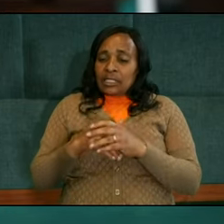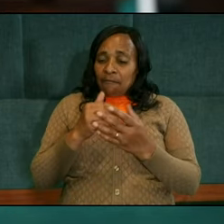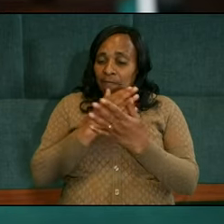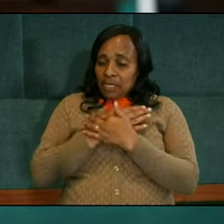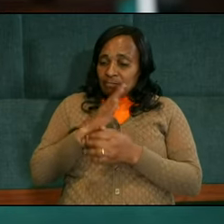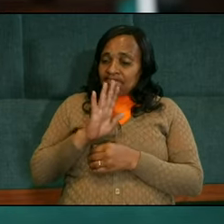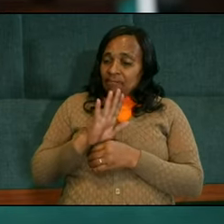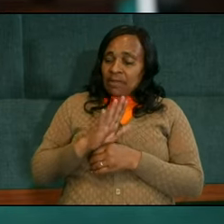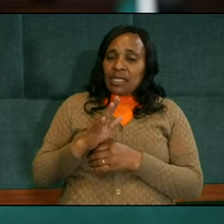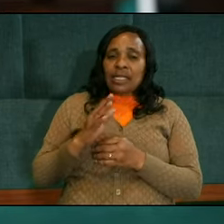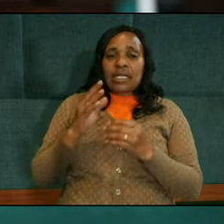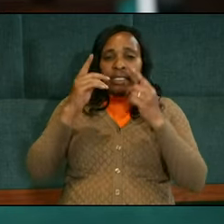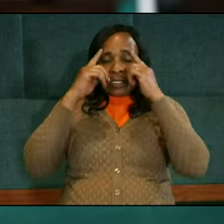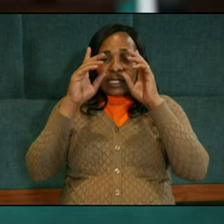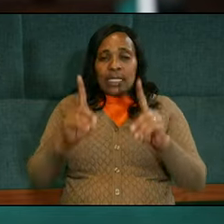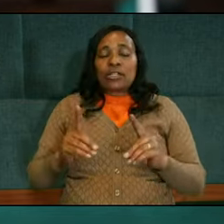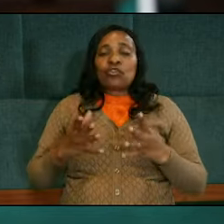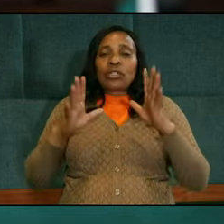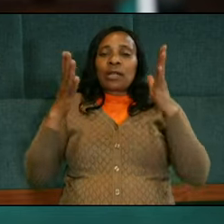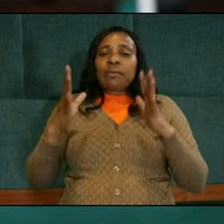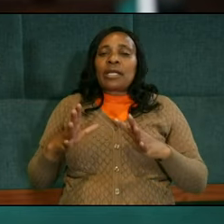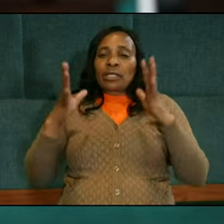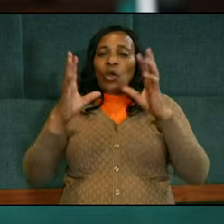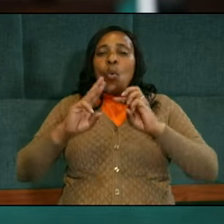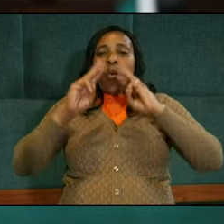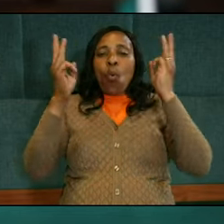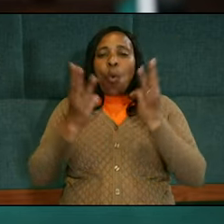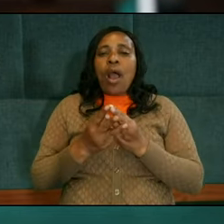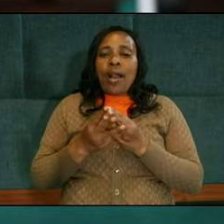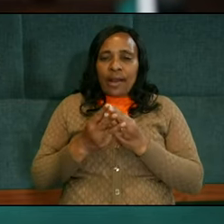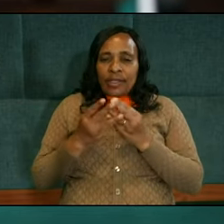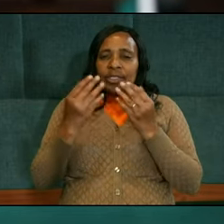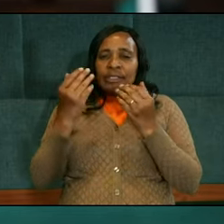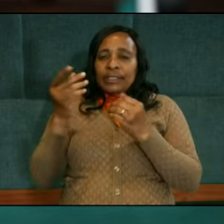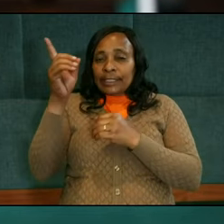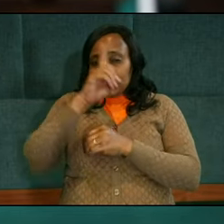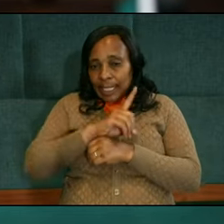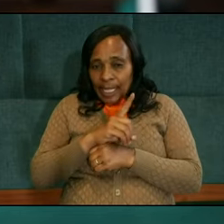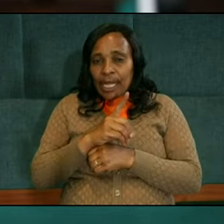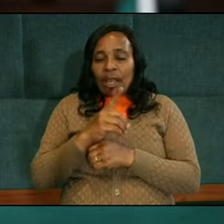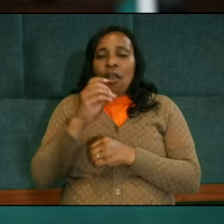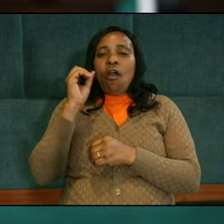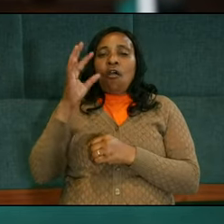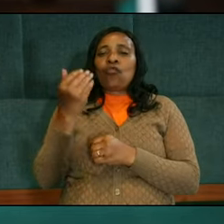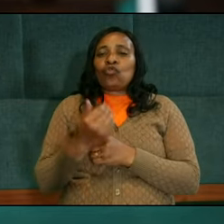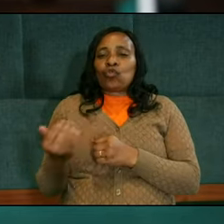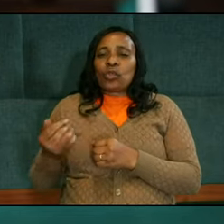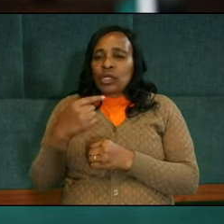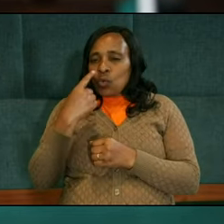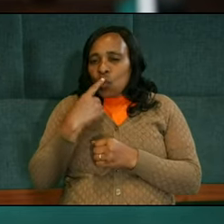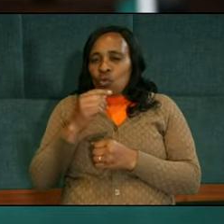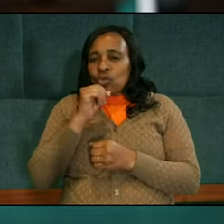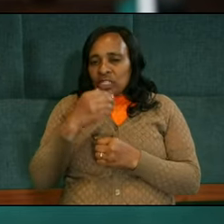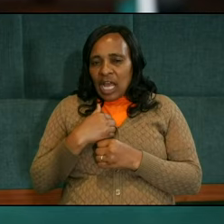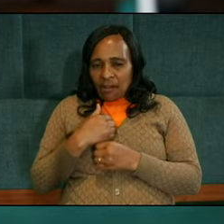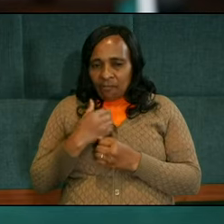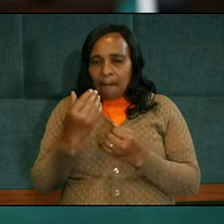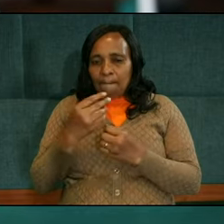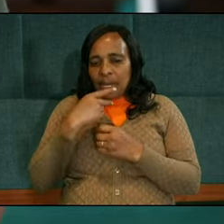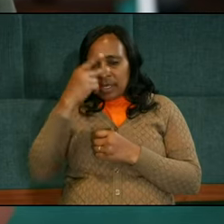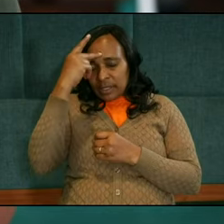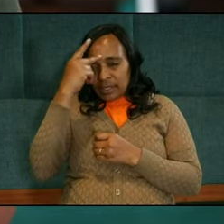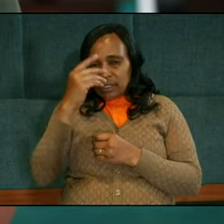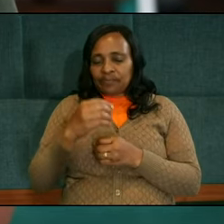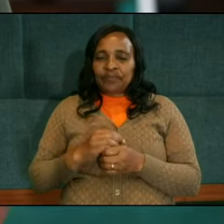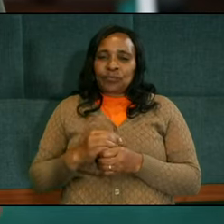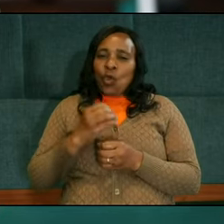decided to celebrate World Adventurer Day by visiting children who did not have any parents, orphans.